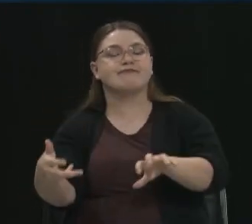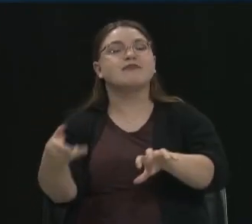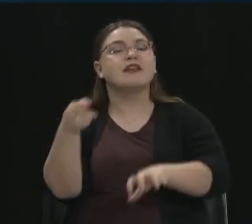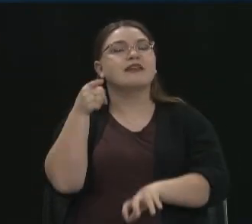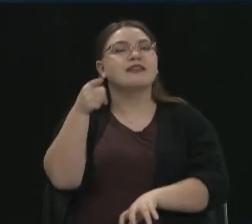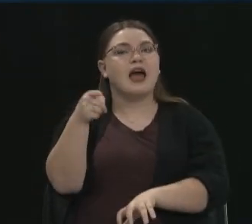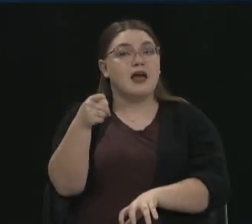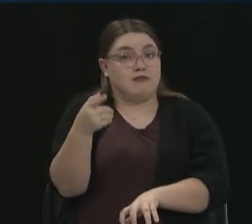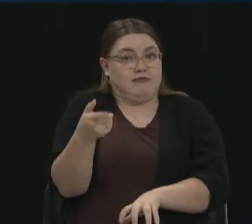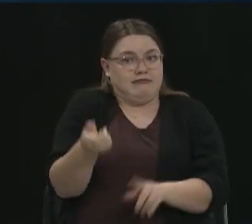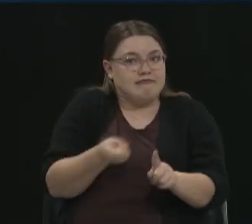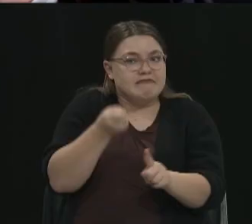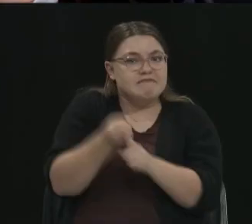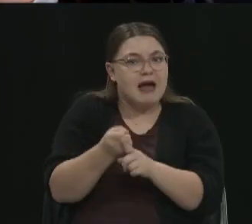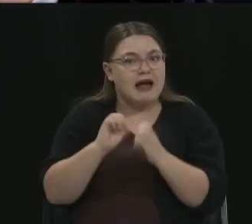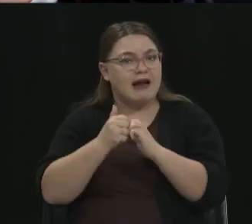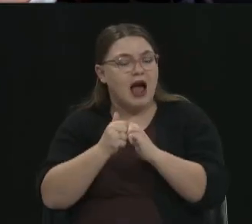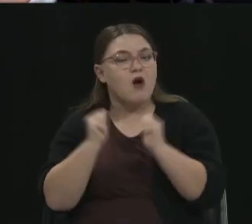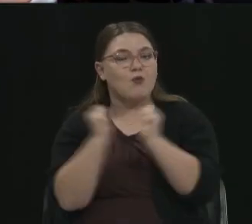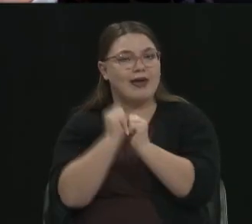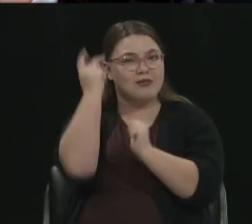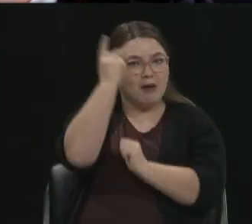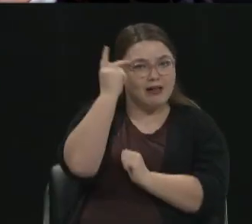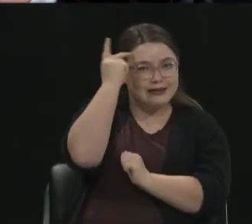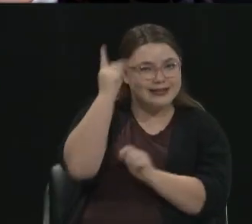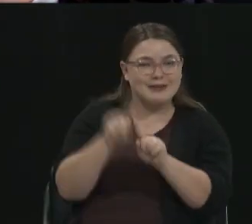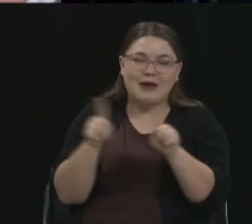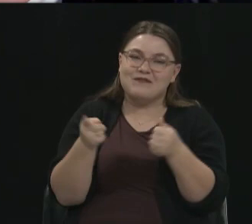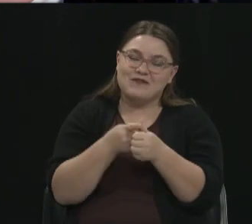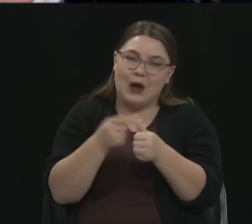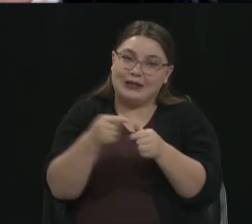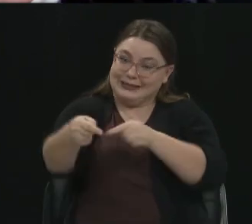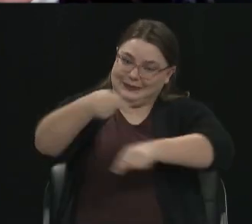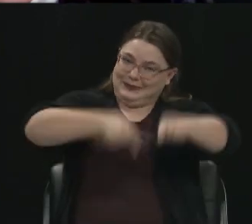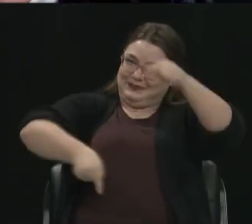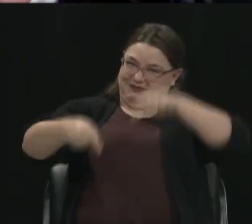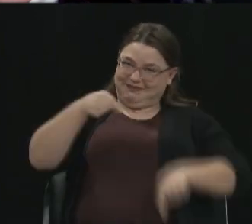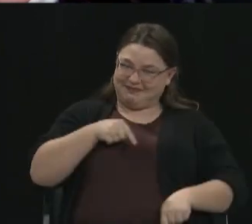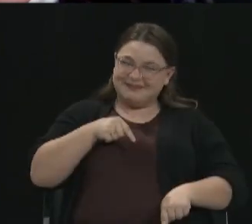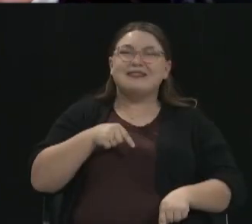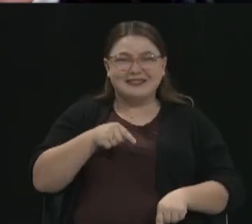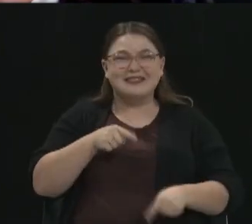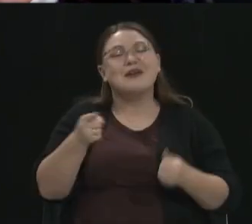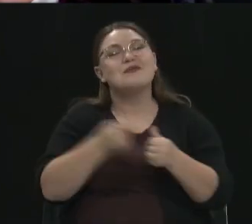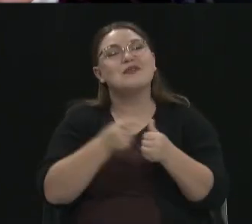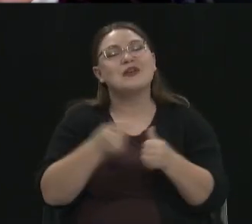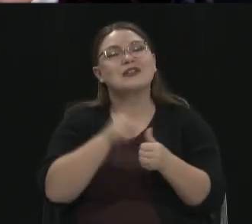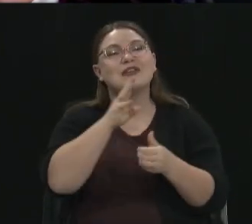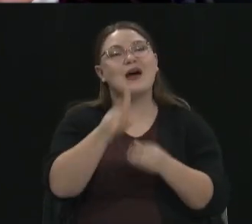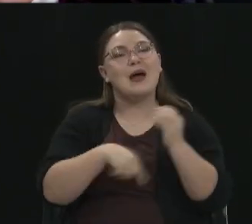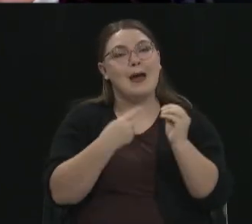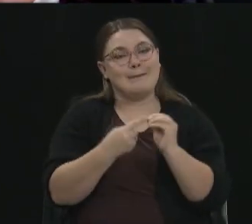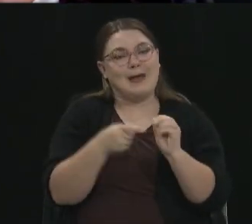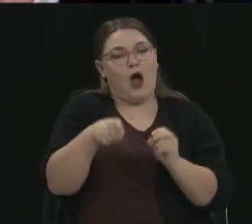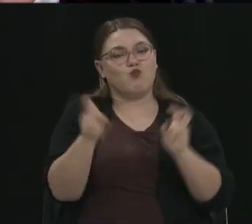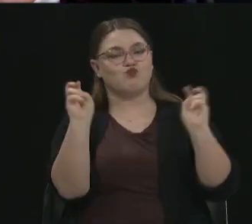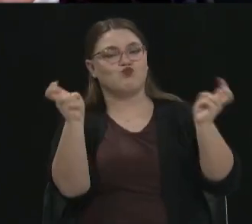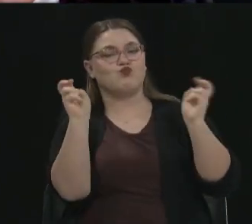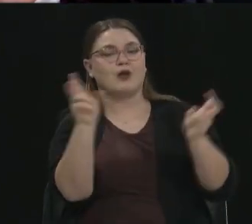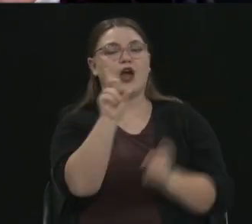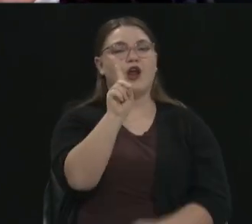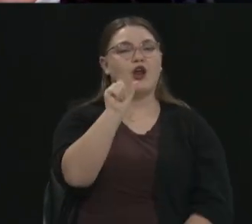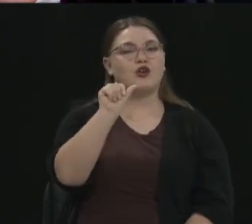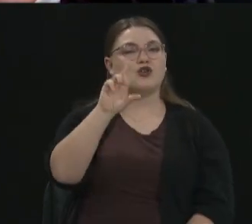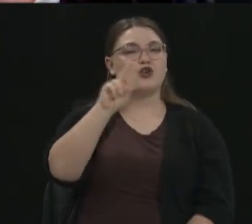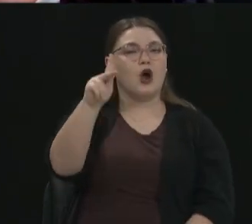also was influenced by politics. But let's first kind of get talking about this issue of dark money